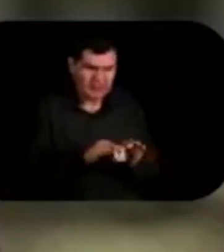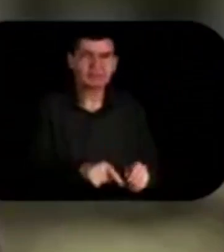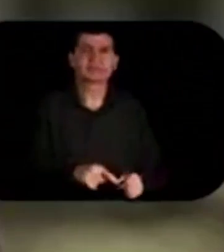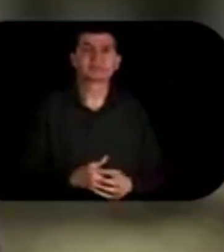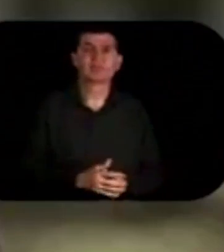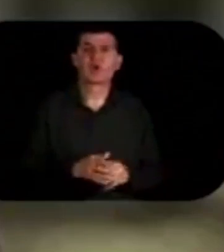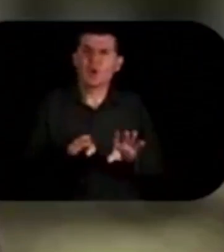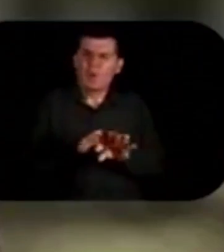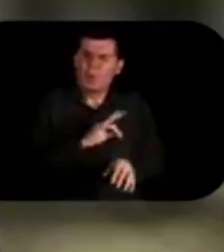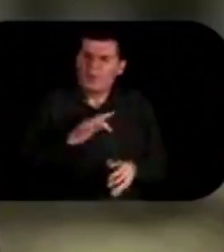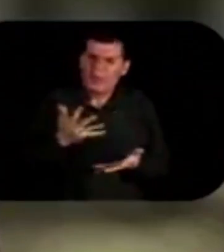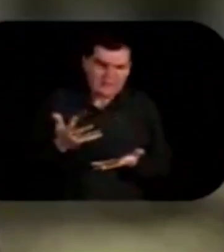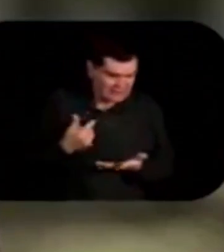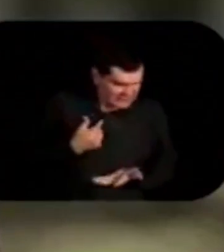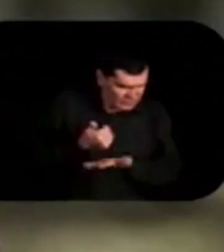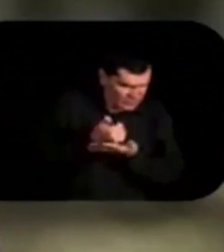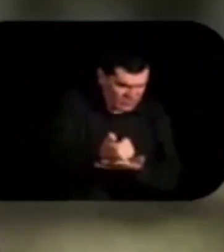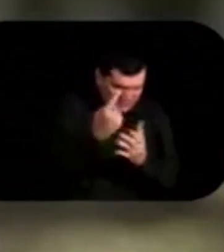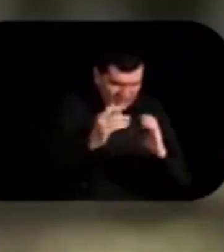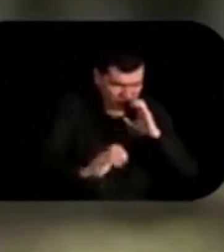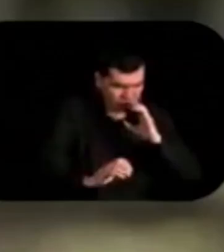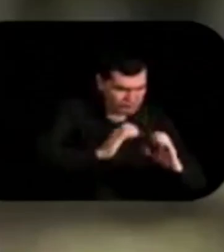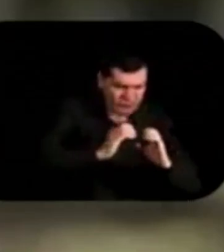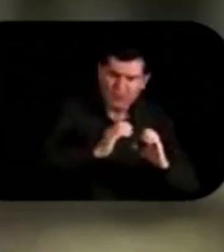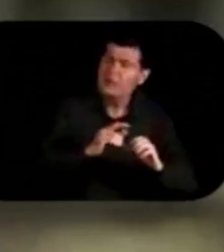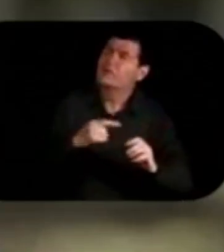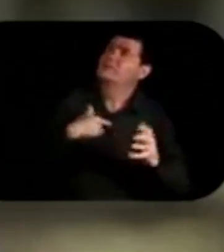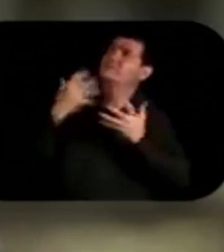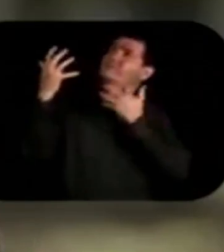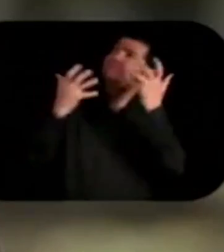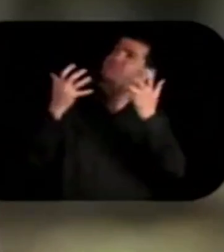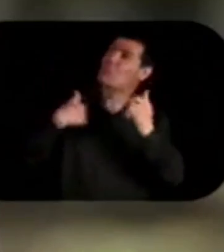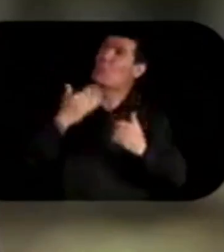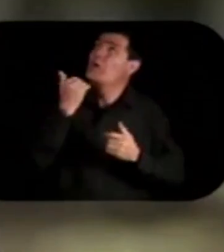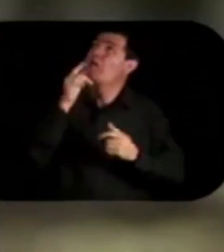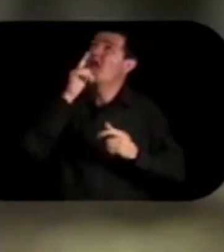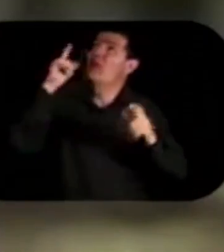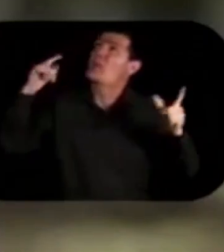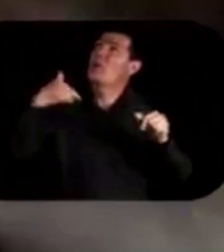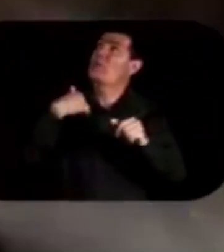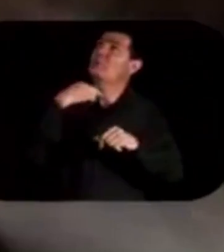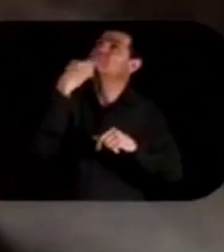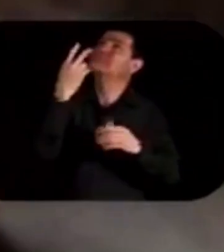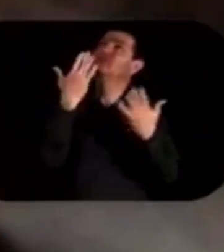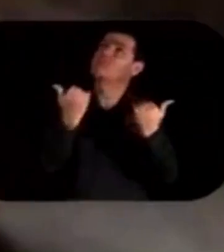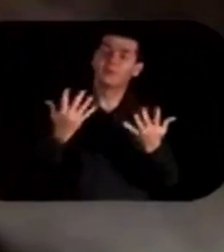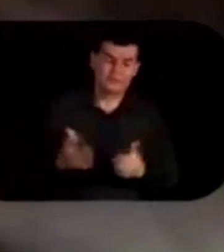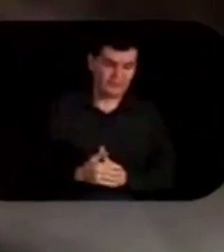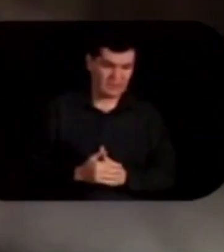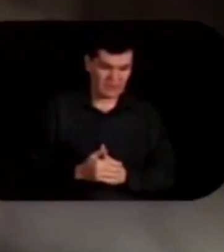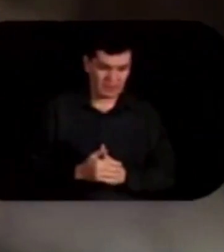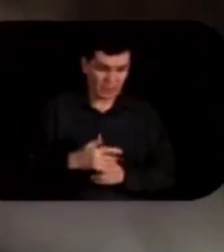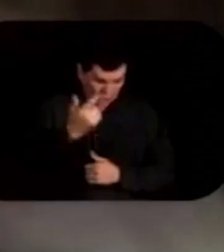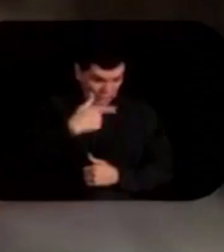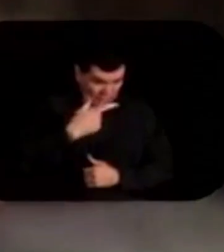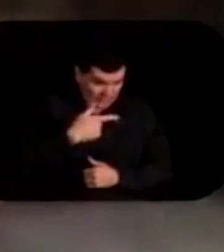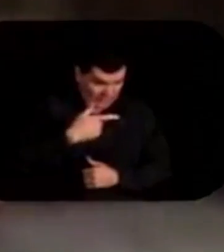her. How we could communicate with her when she had no language to communicate